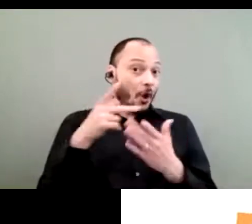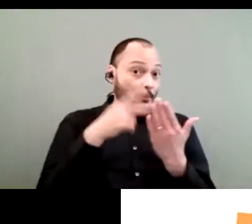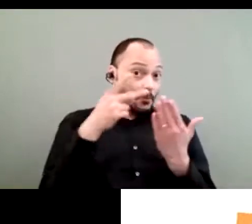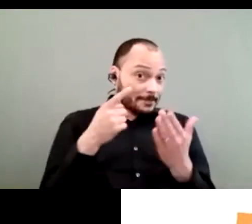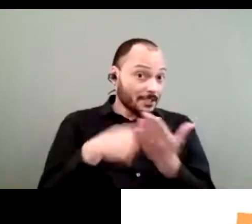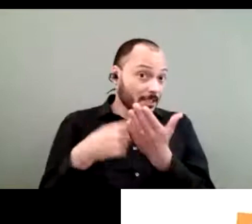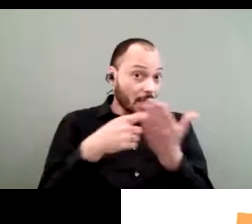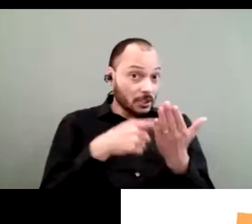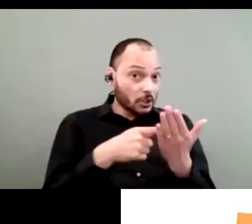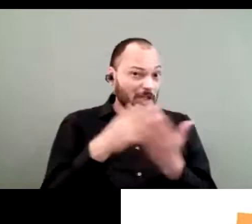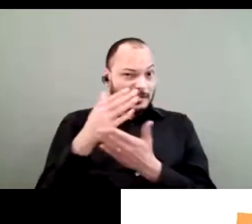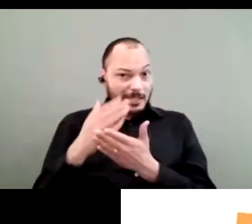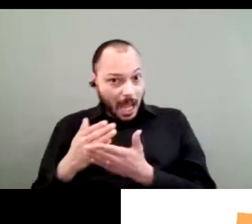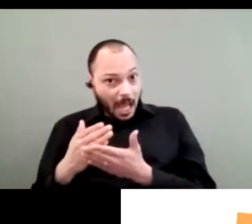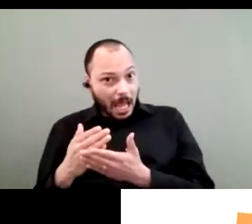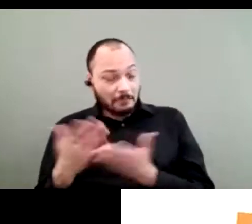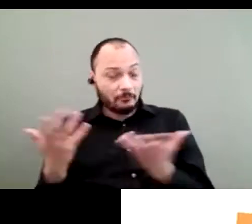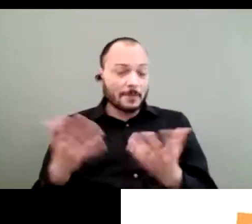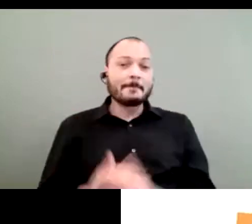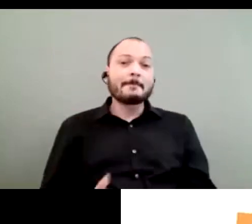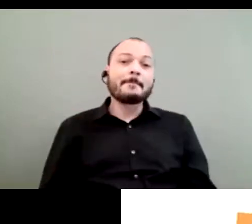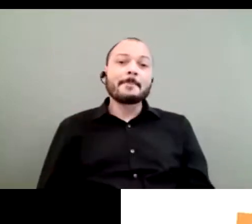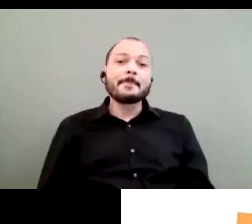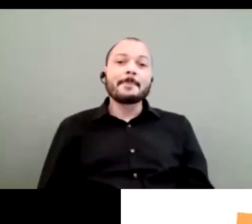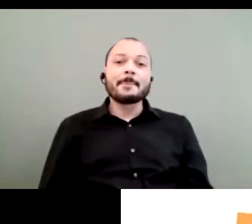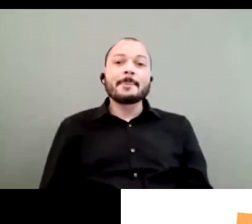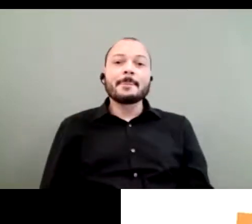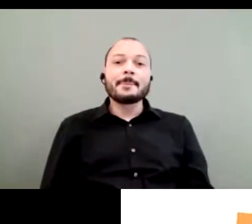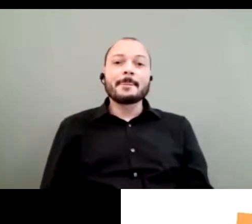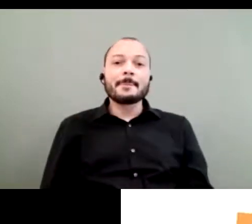them? Just some of them. So federal programs